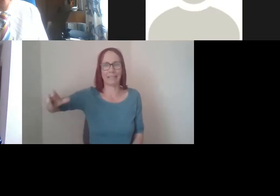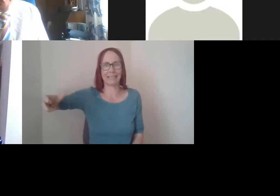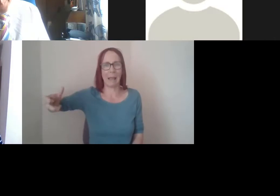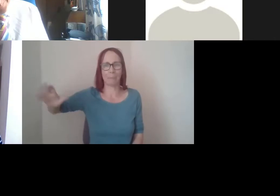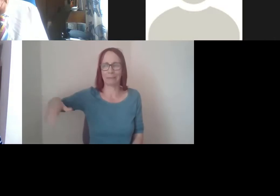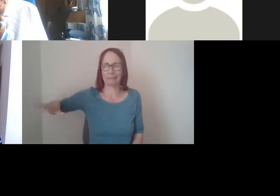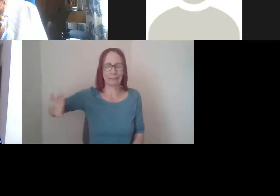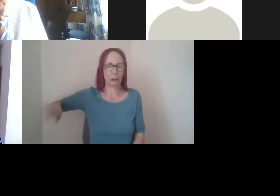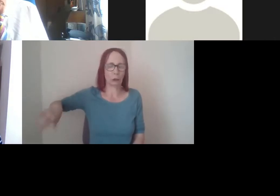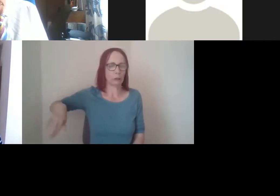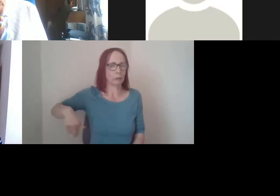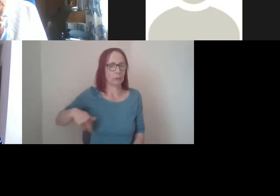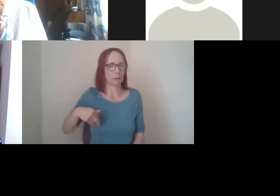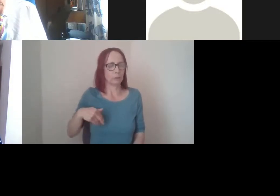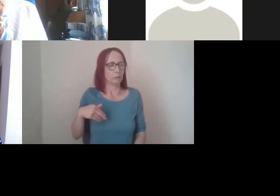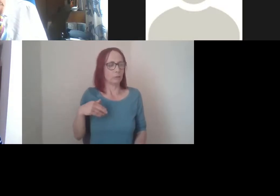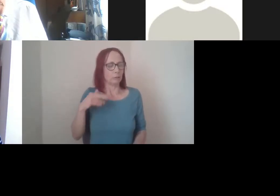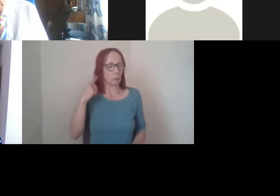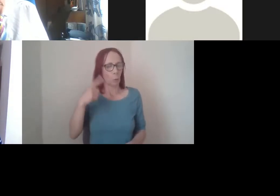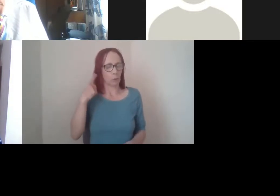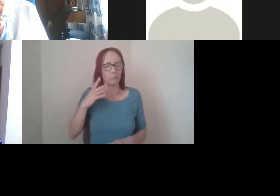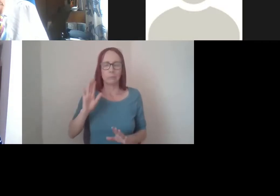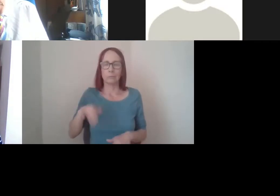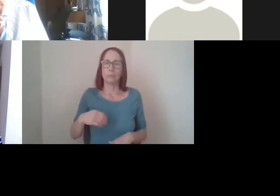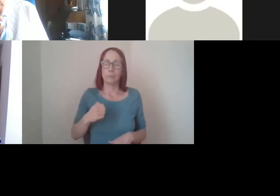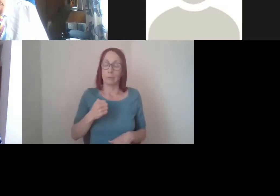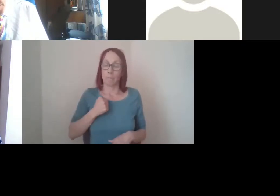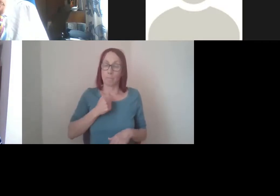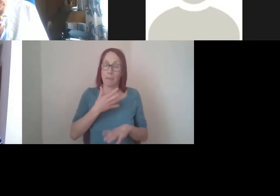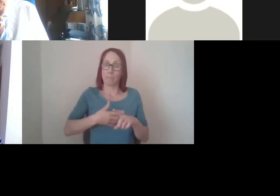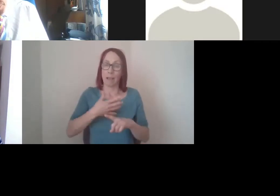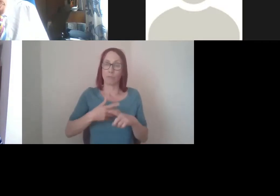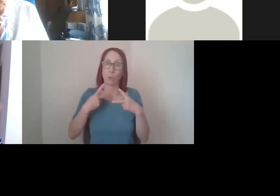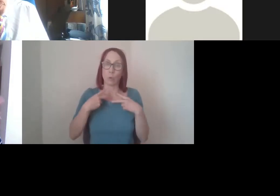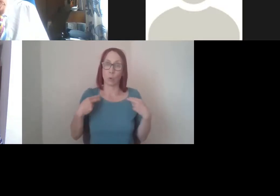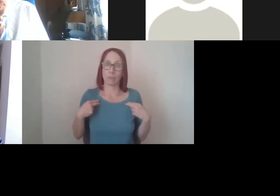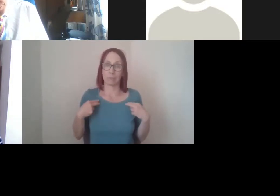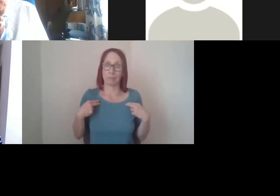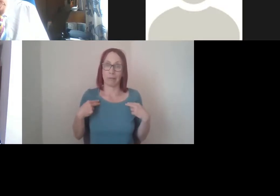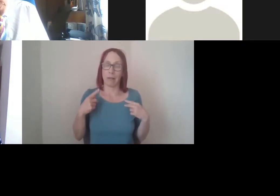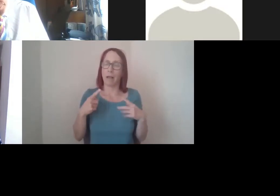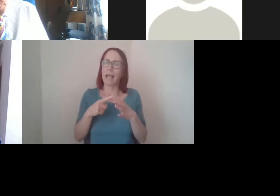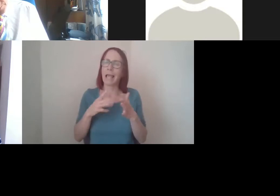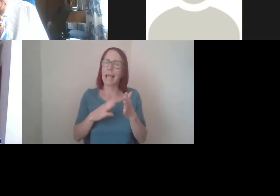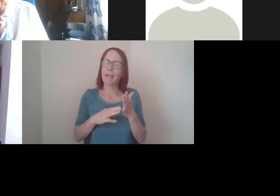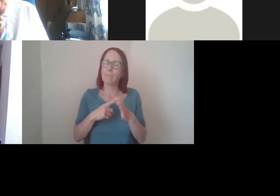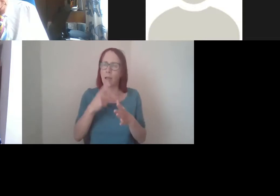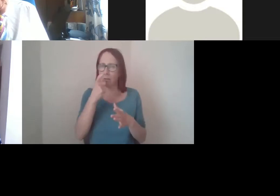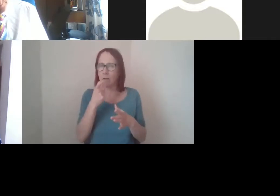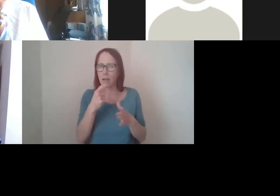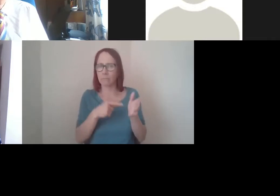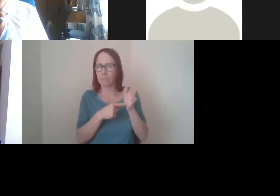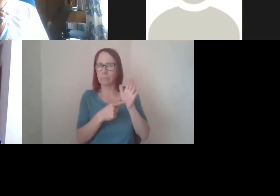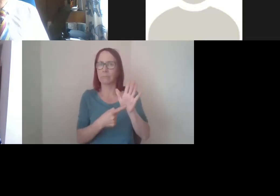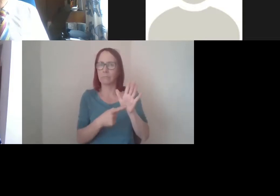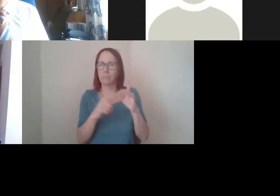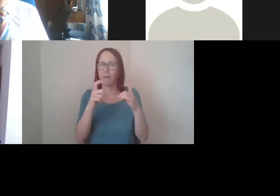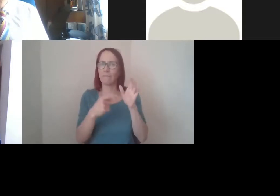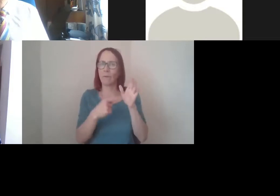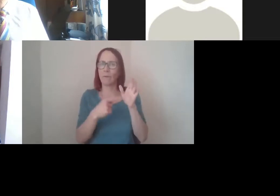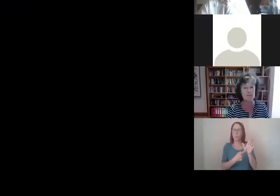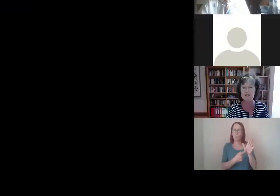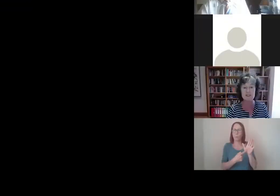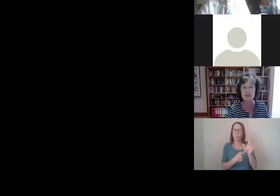that was as a solicitor. But actually, Emma, could you show the photograph? The way my route into